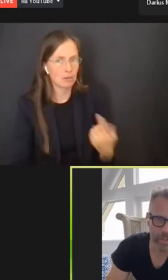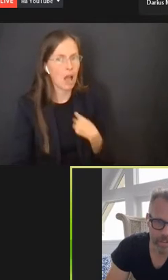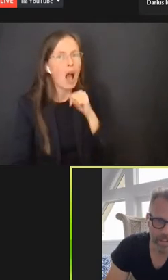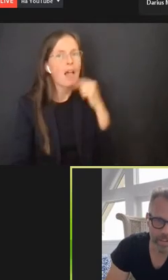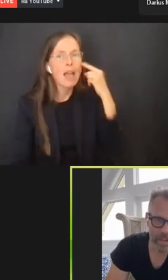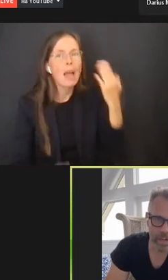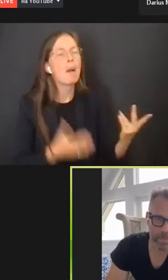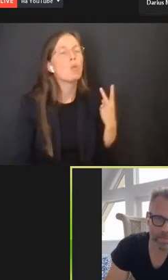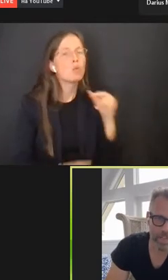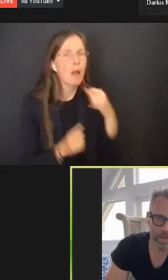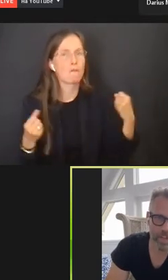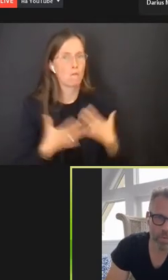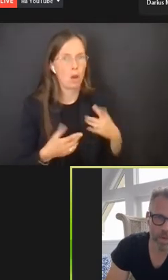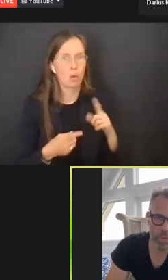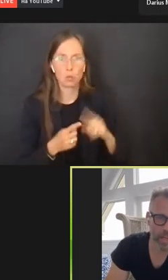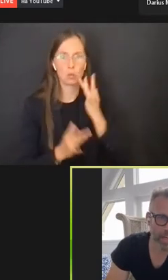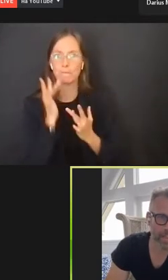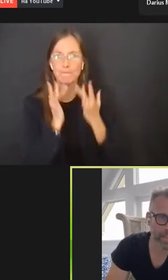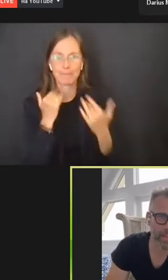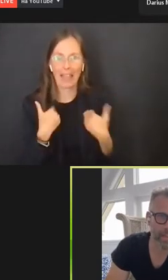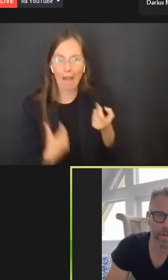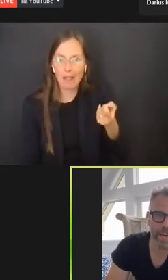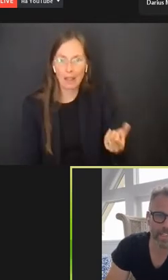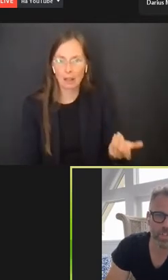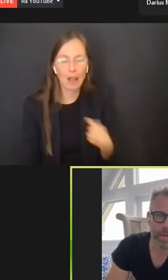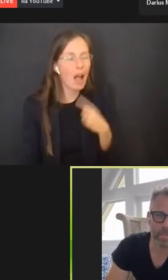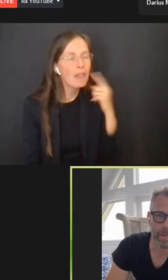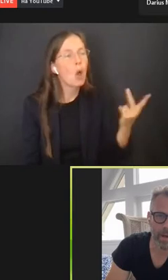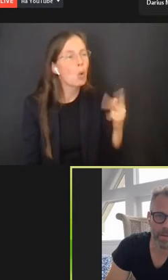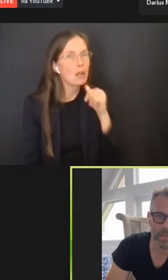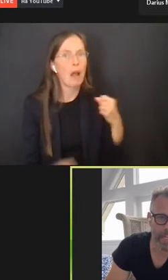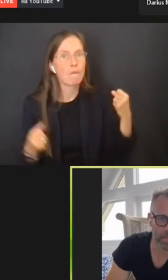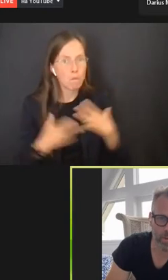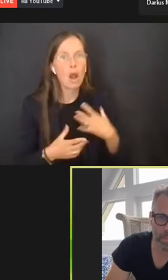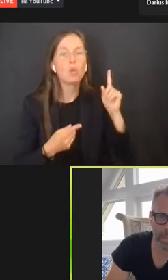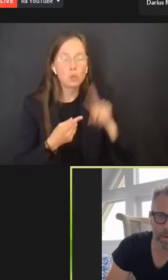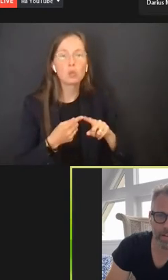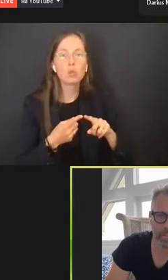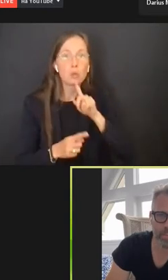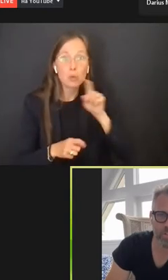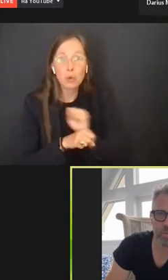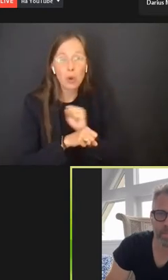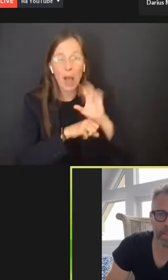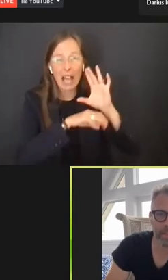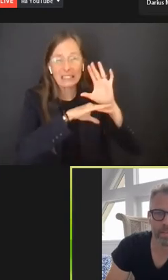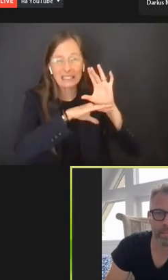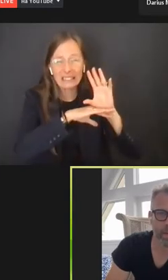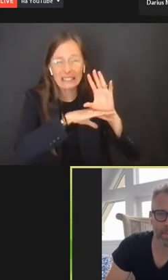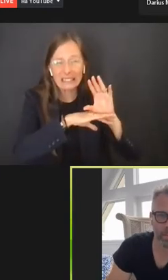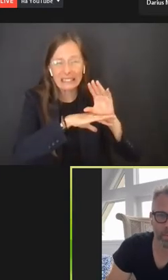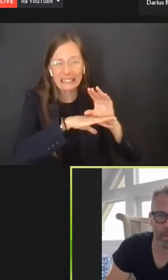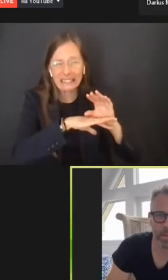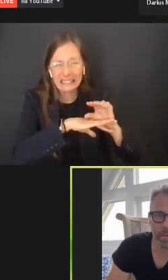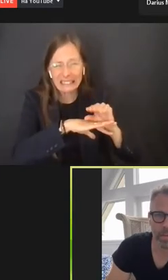little. I don't think we were like afraid to scrape the bottom and keep scraping the bottom and scraping the